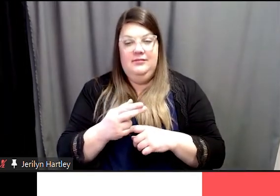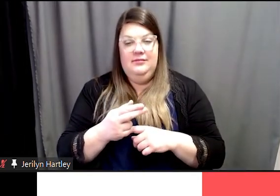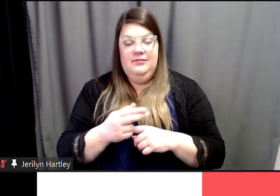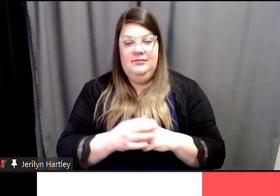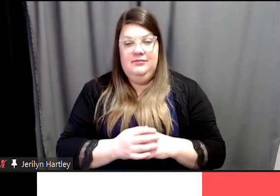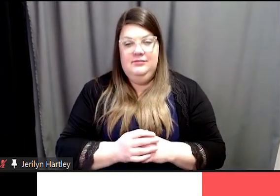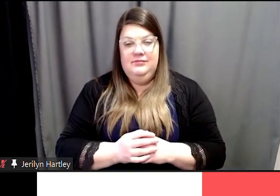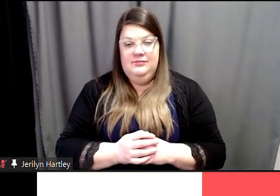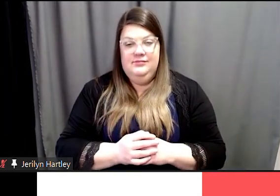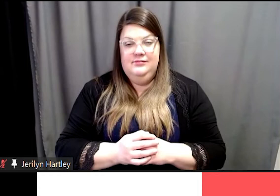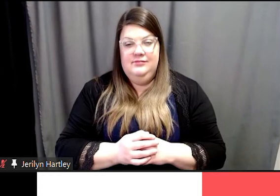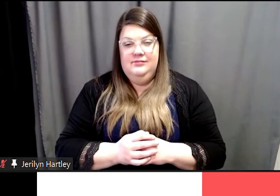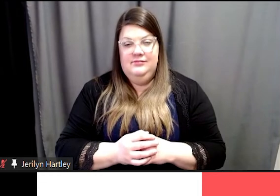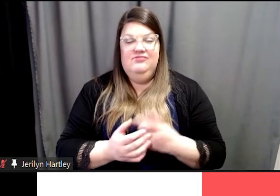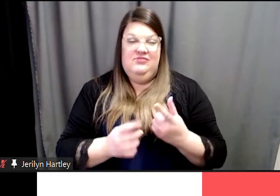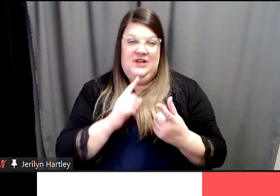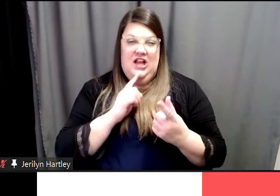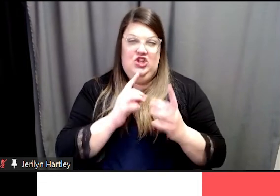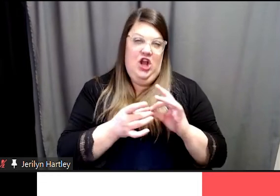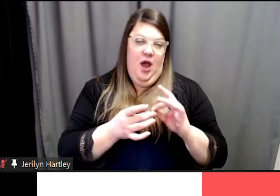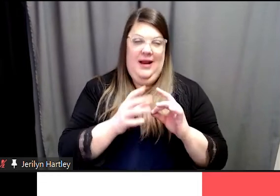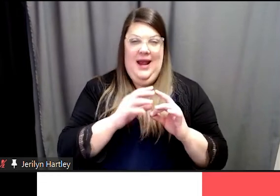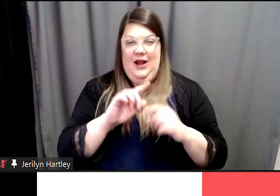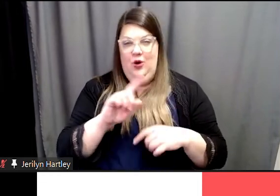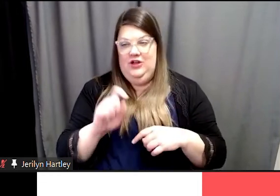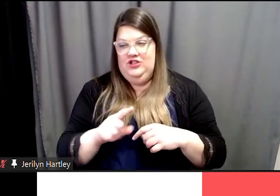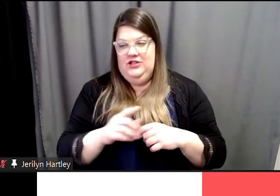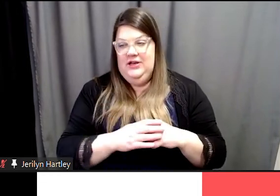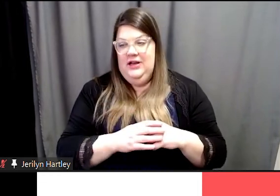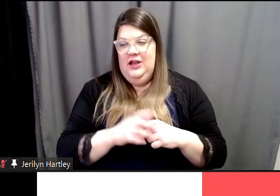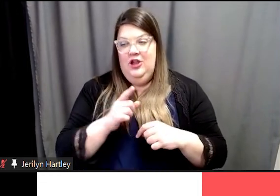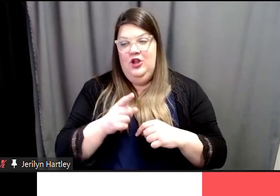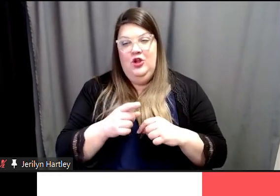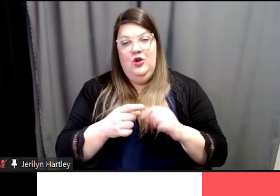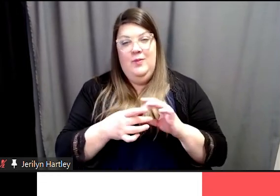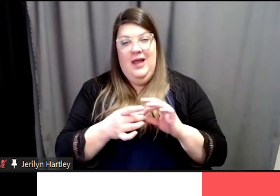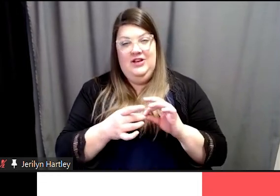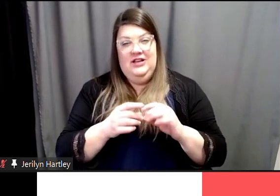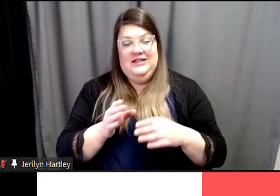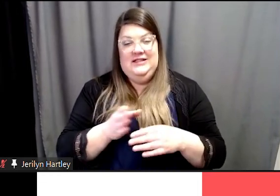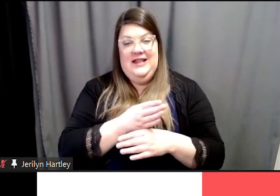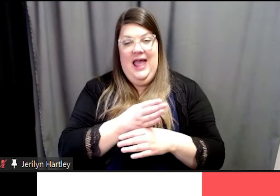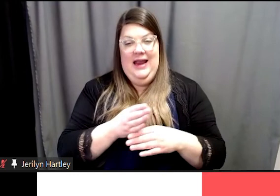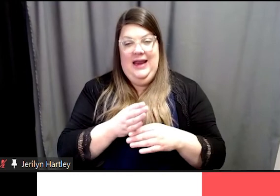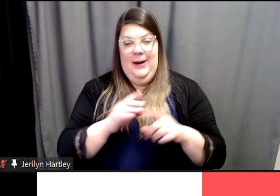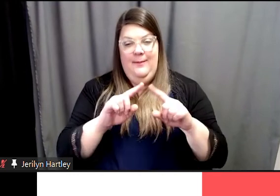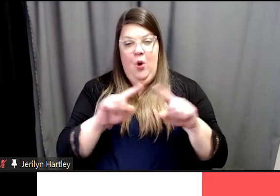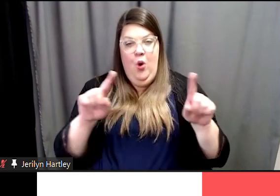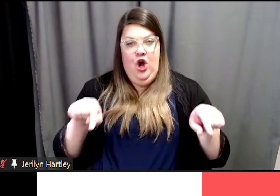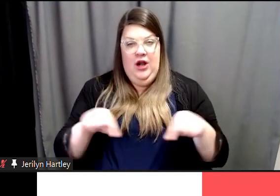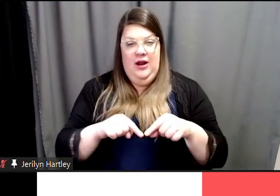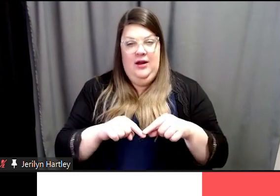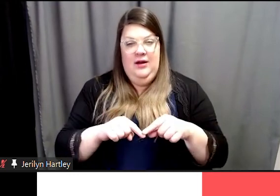interesting, or it's a comment and a question. You mentioned the sliding board